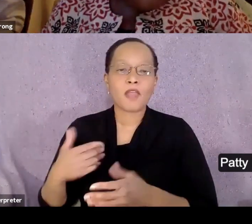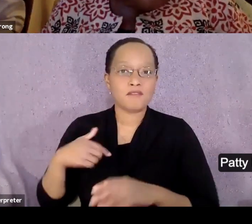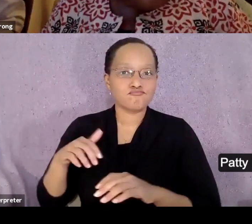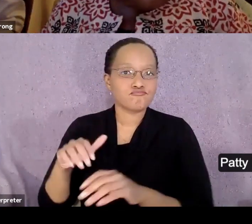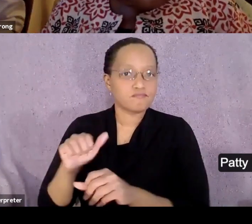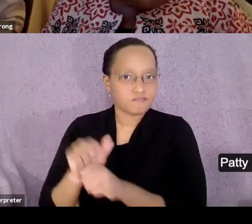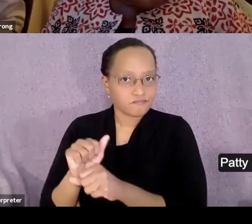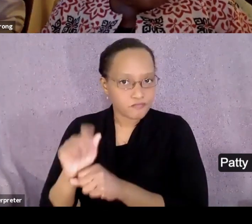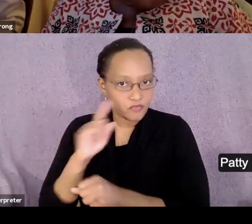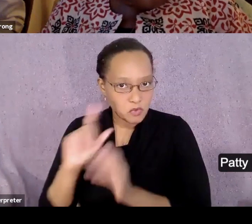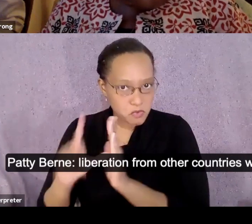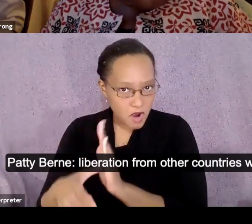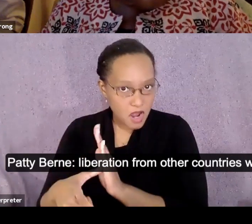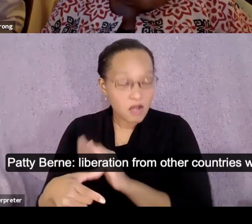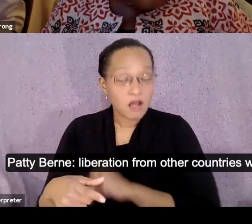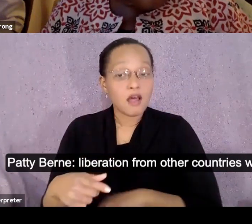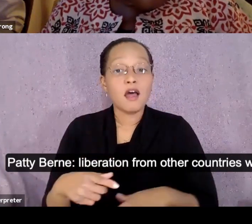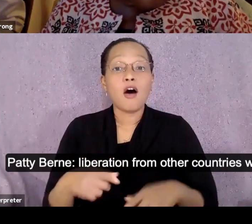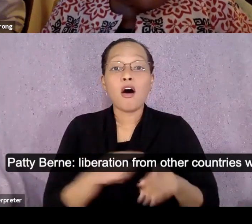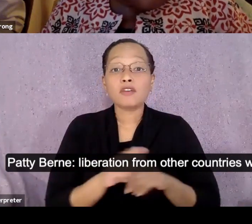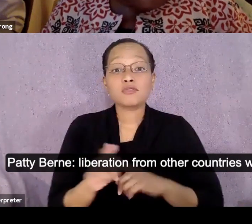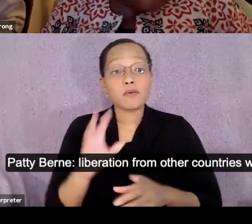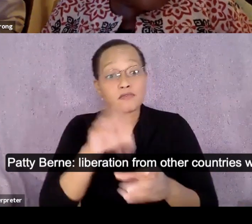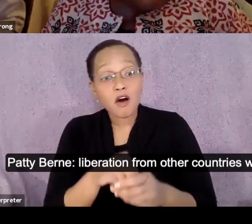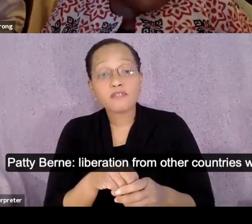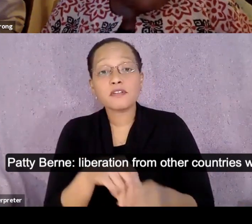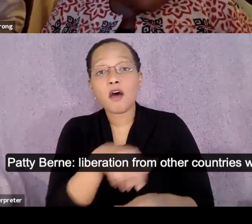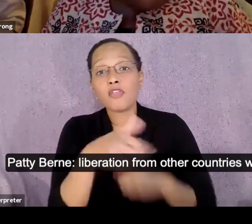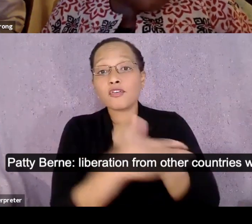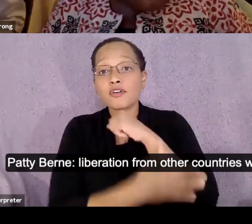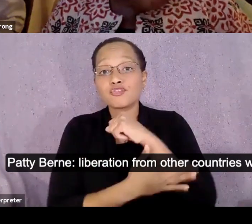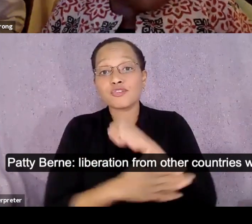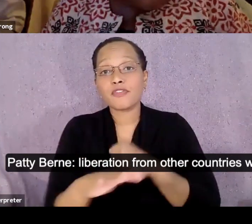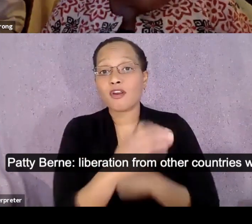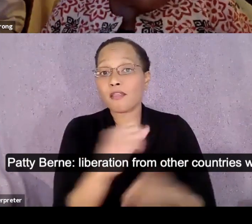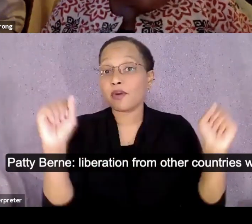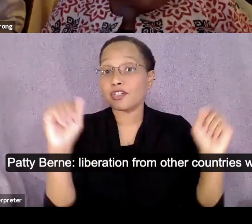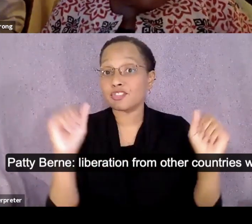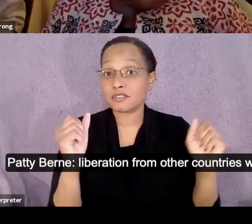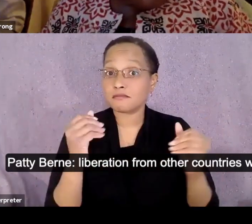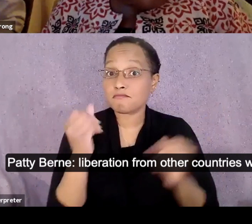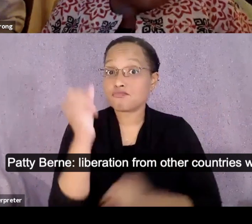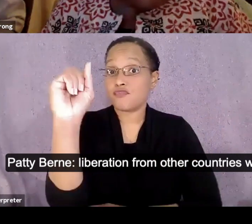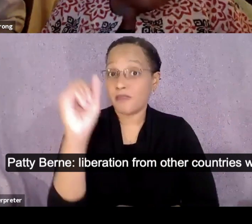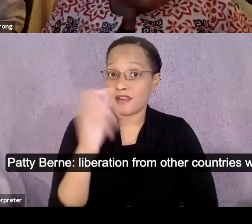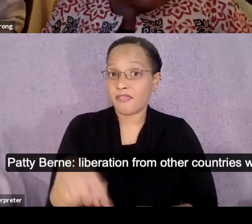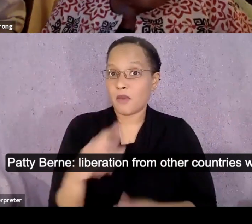working in liberation movements from other countries where people were organizing here for their home countries.